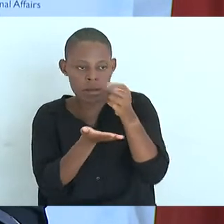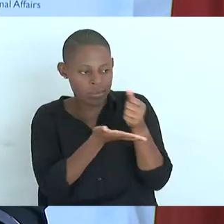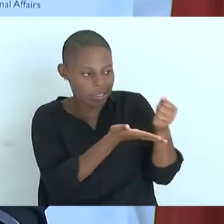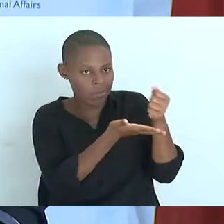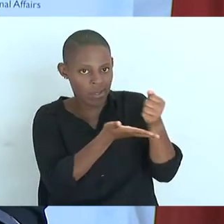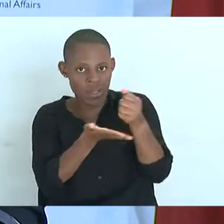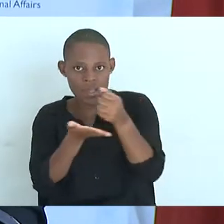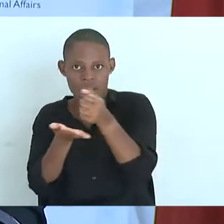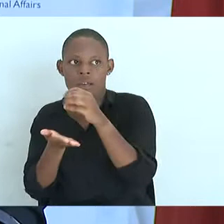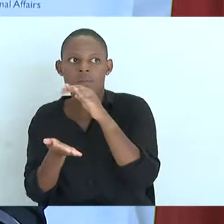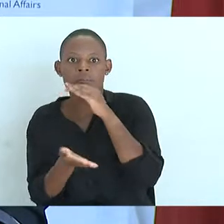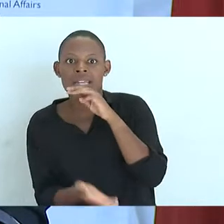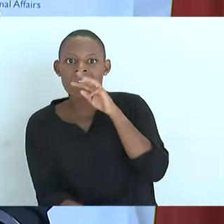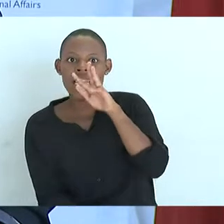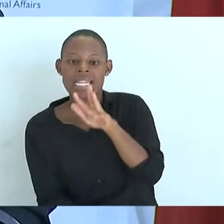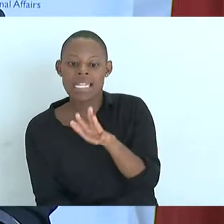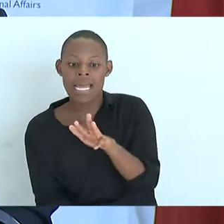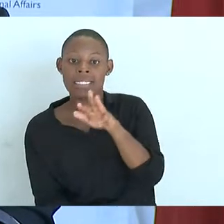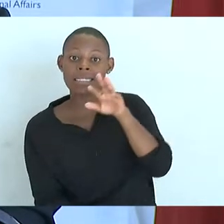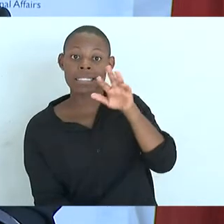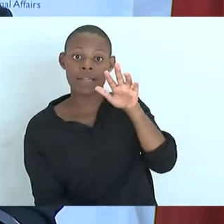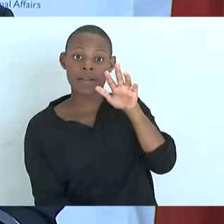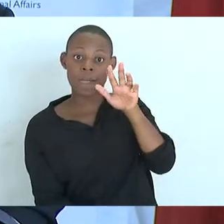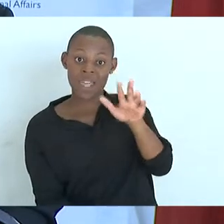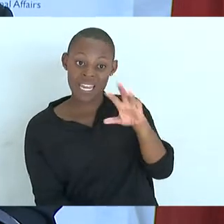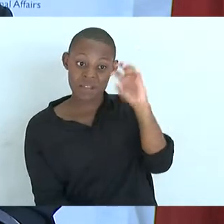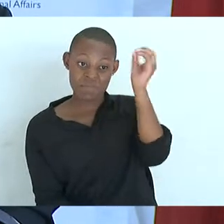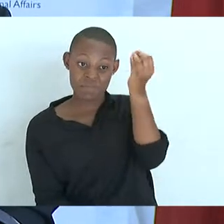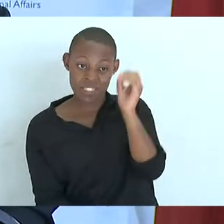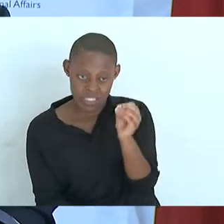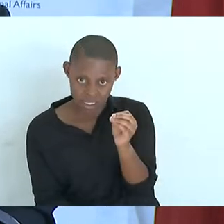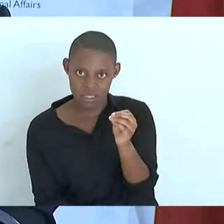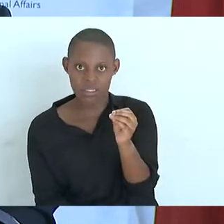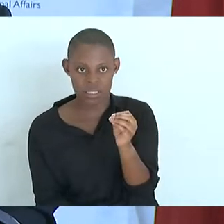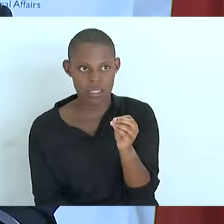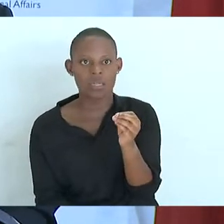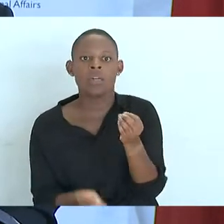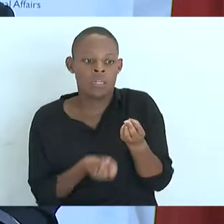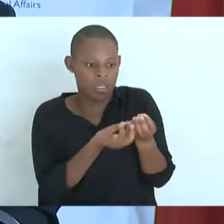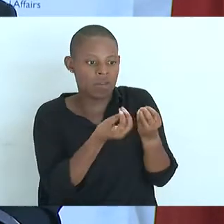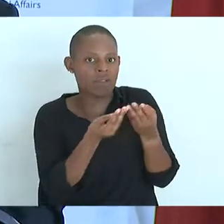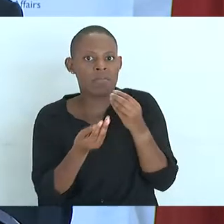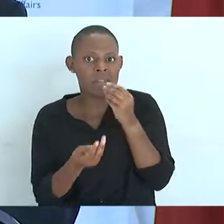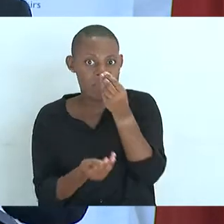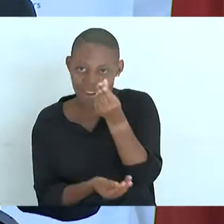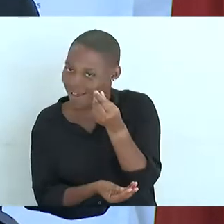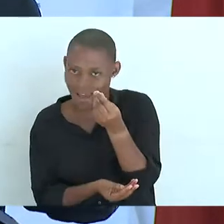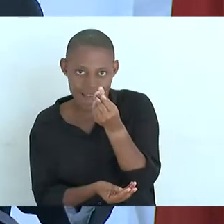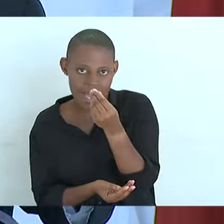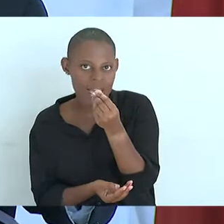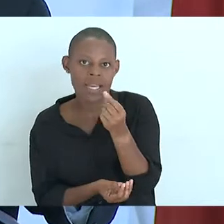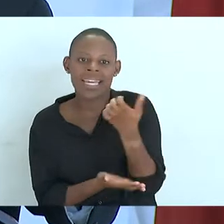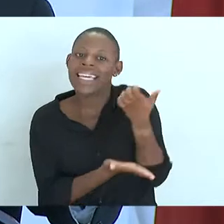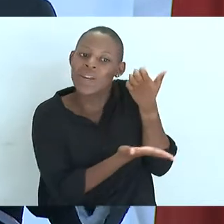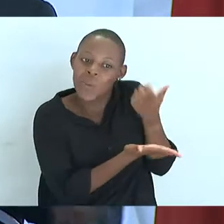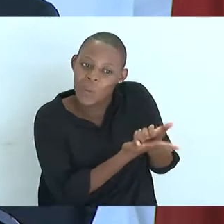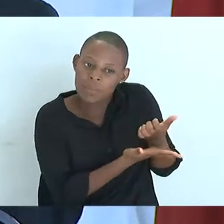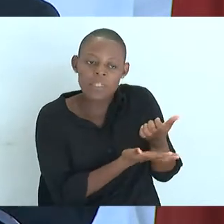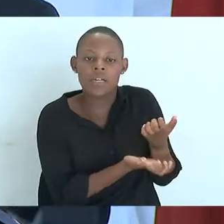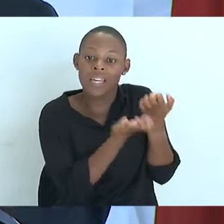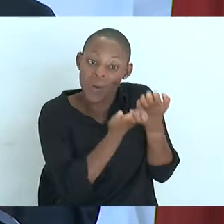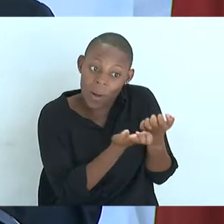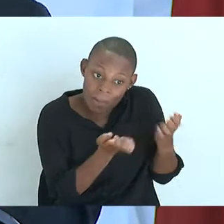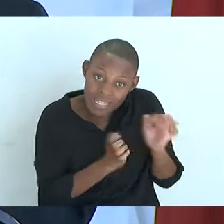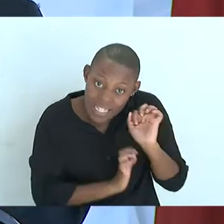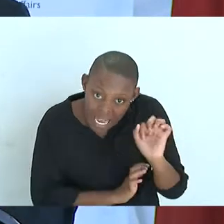done. 98% of them have received. They don't get money, they get equipment to improve